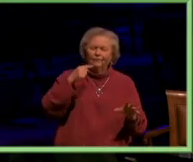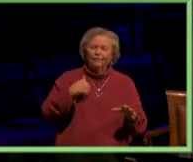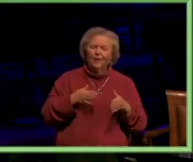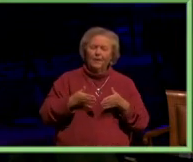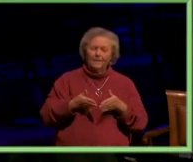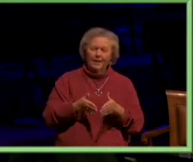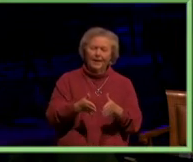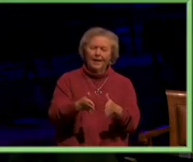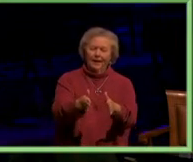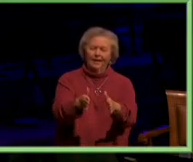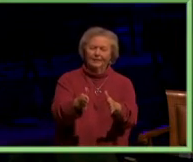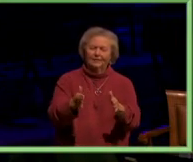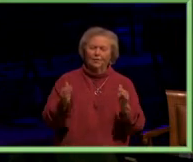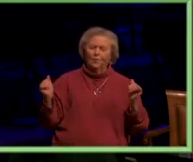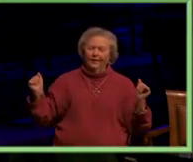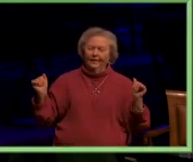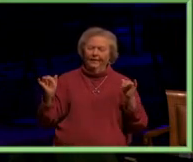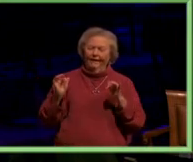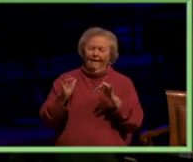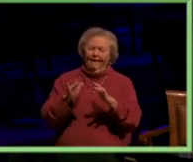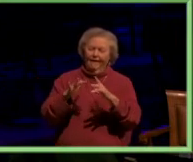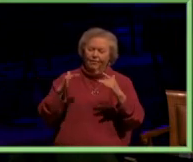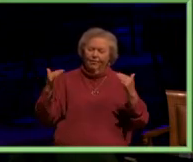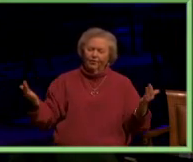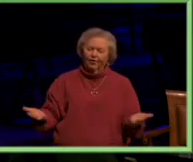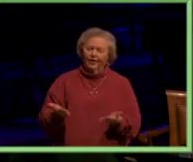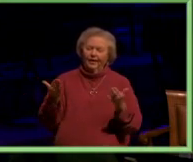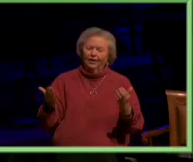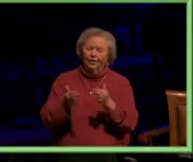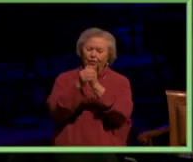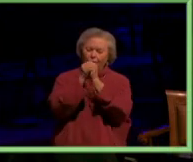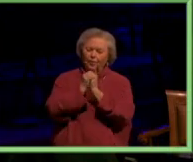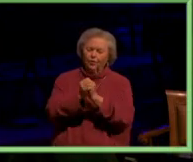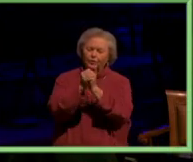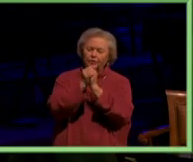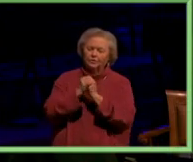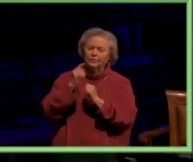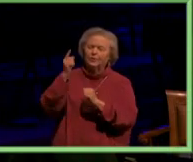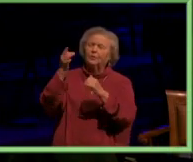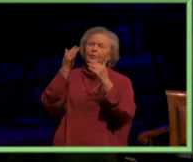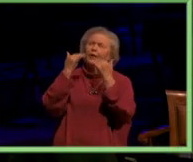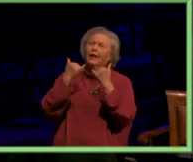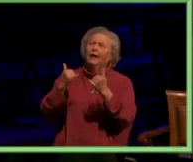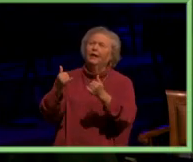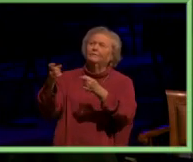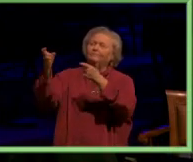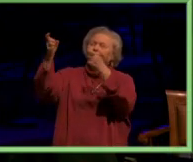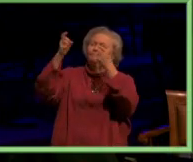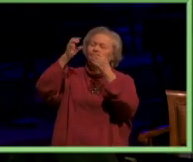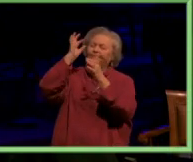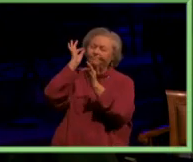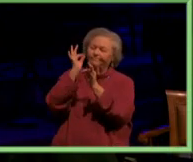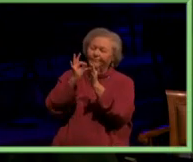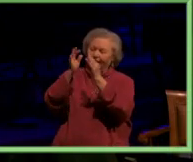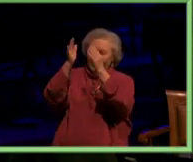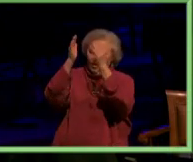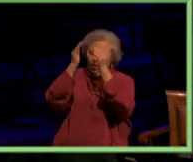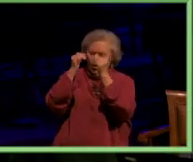worship you now, renew us in faith and hope so that